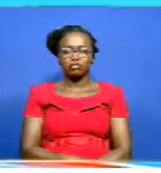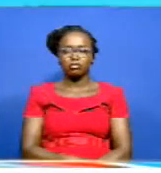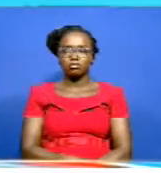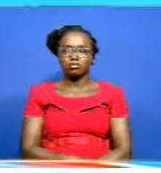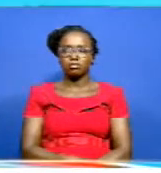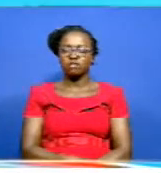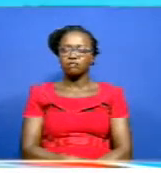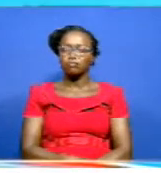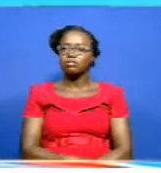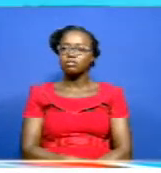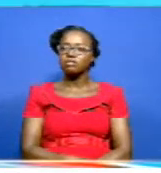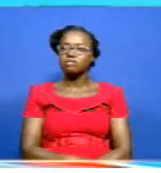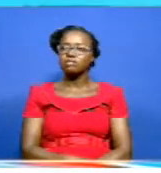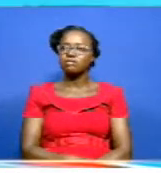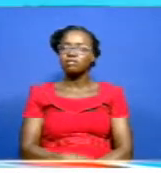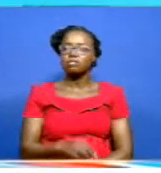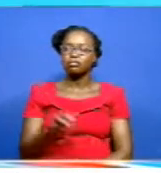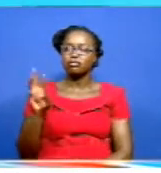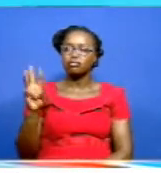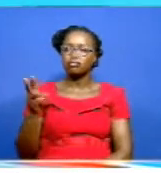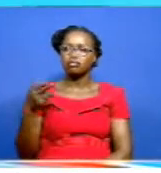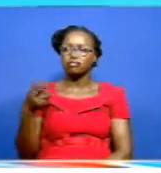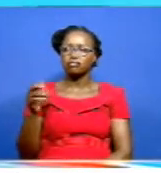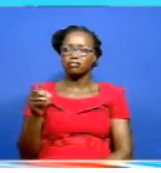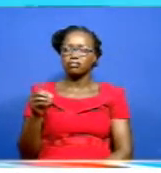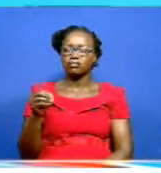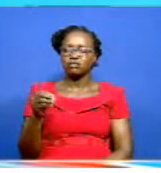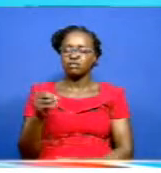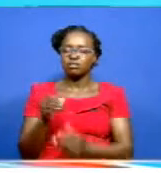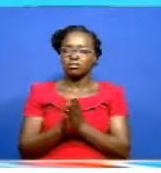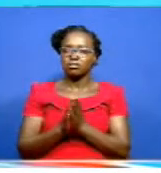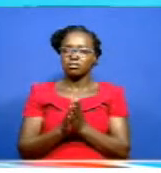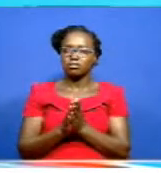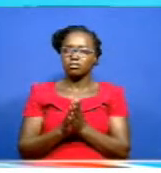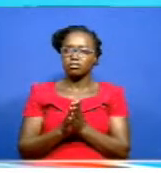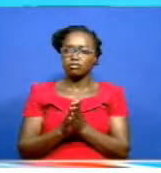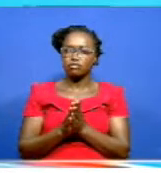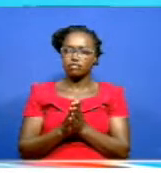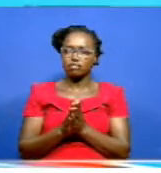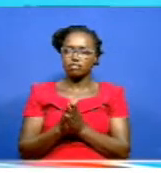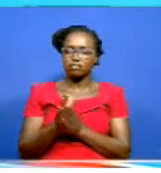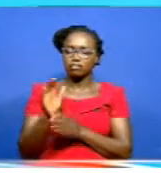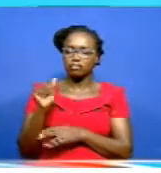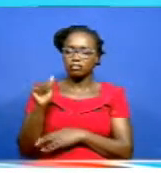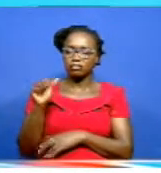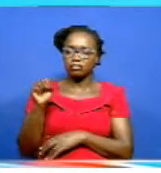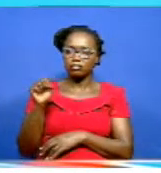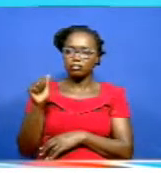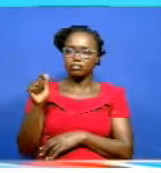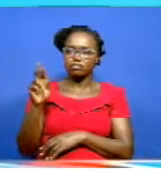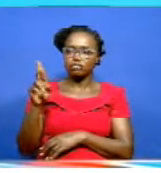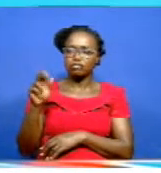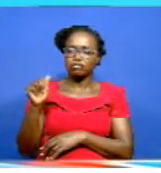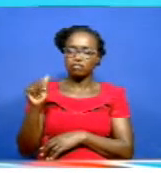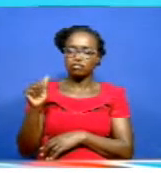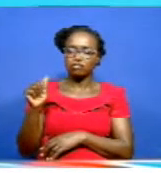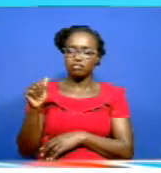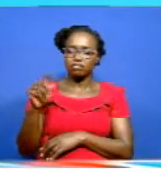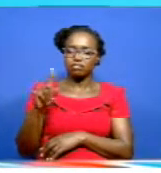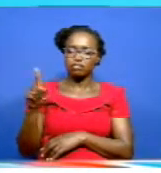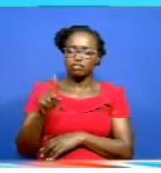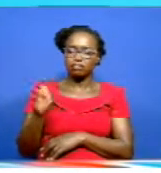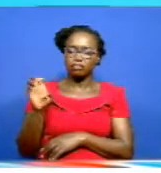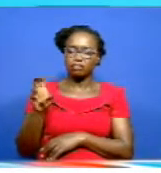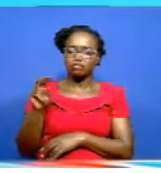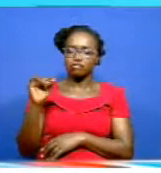And of course, the World Health Organization and also the AstraZeneca talking about the jab is safe, and all